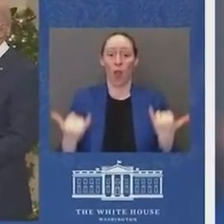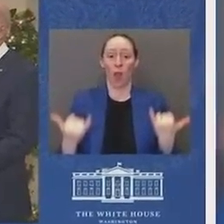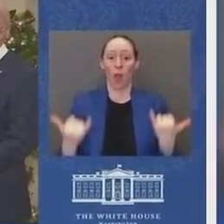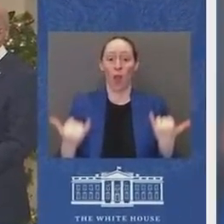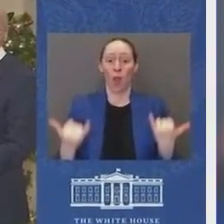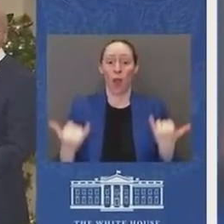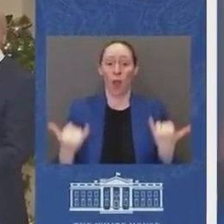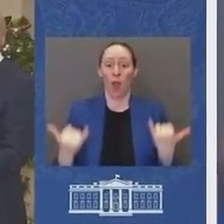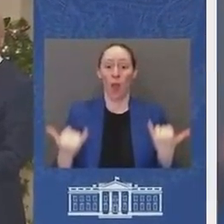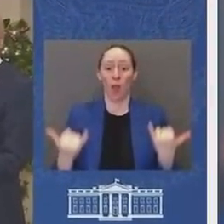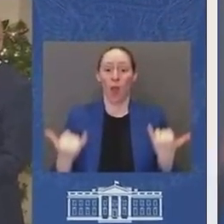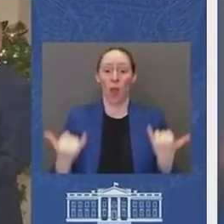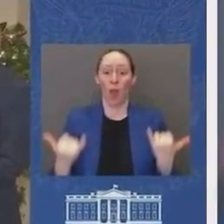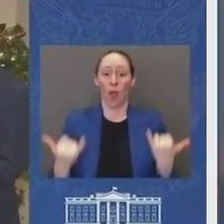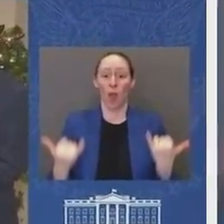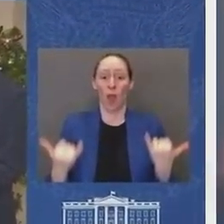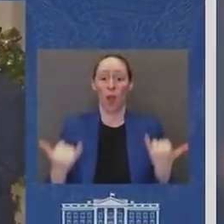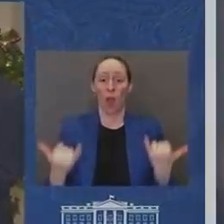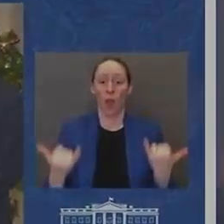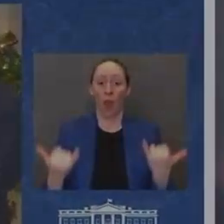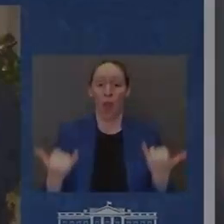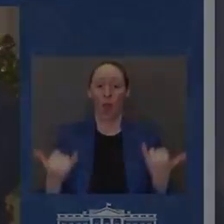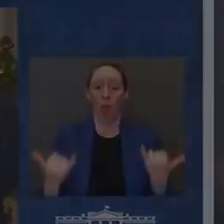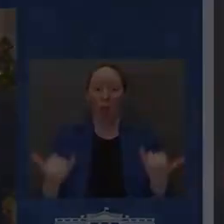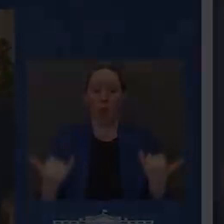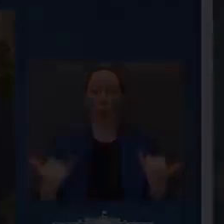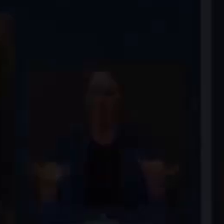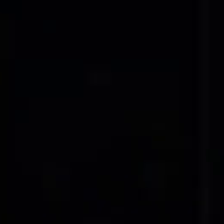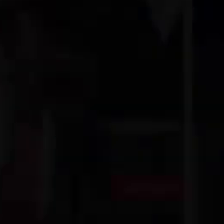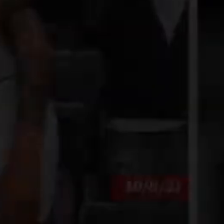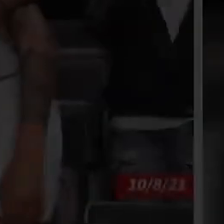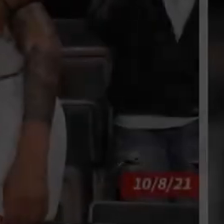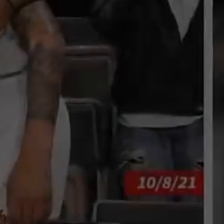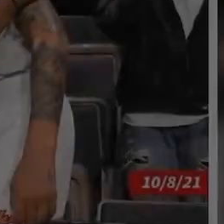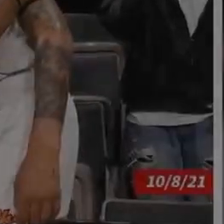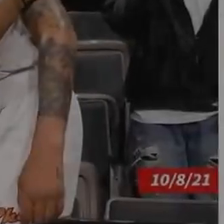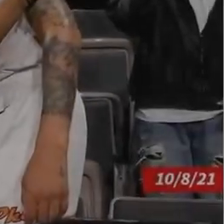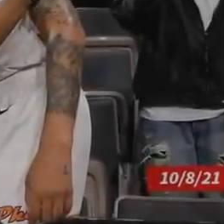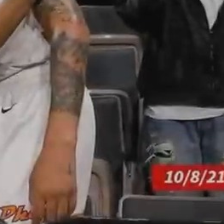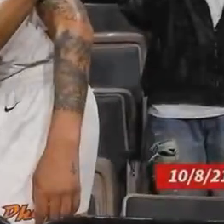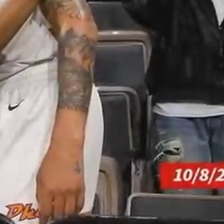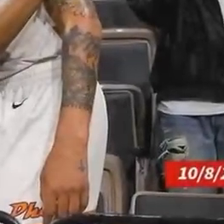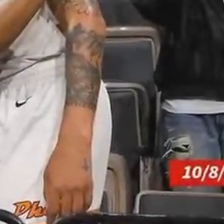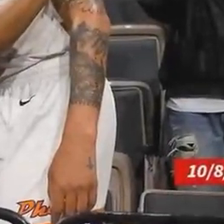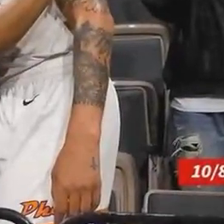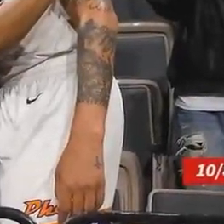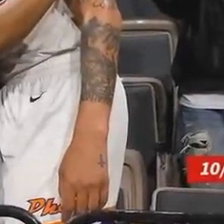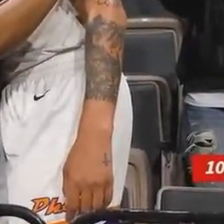Cherelle says she's re-dreaming her career as a lawyer. She wants to help wrongfully detained Americans all around the globe.